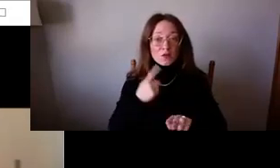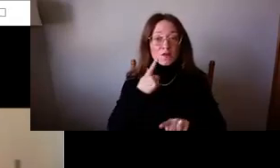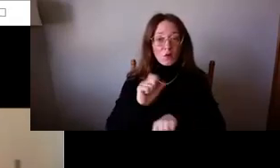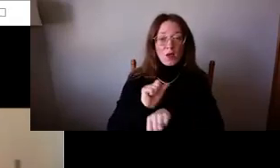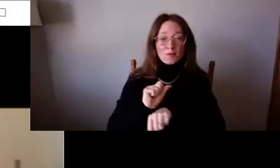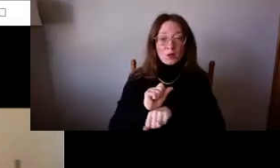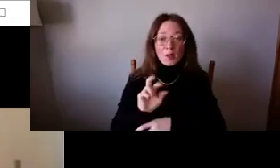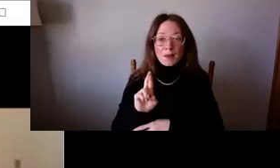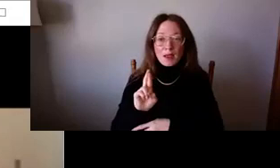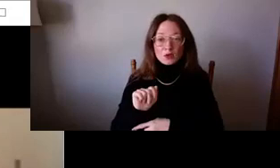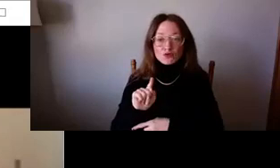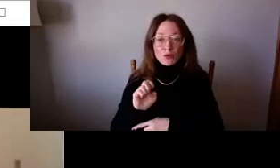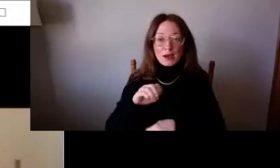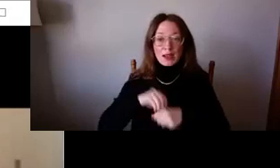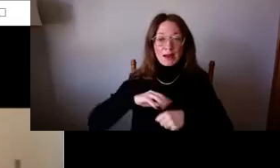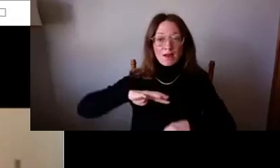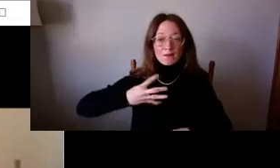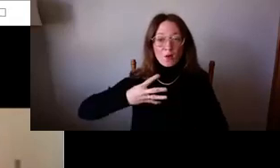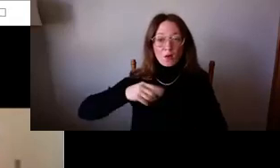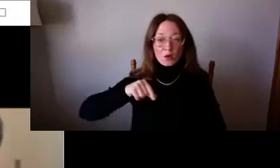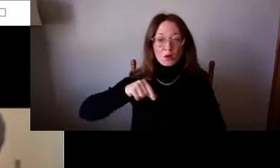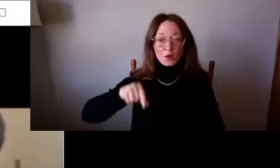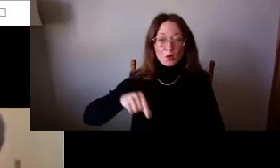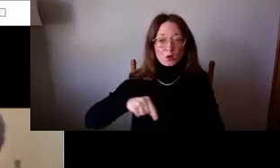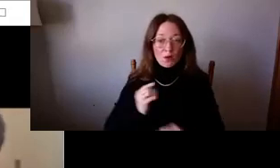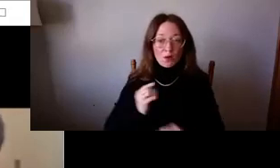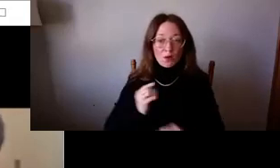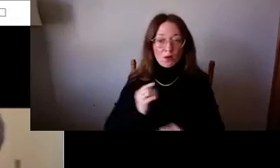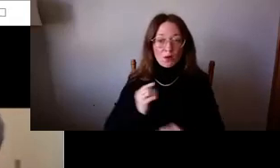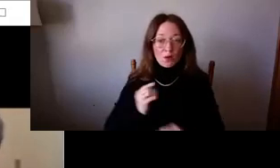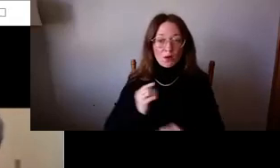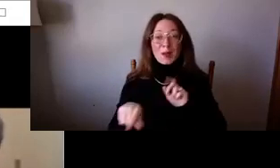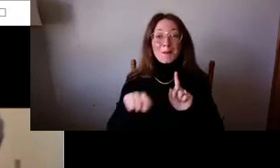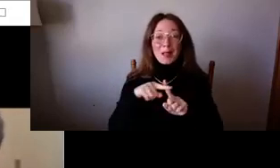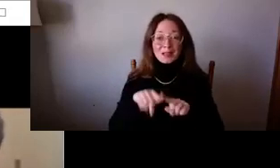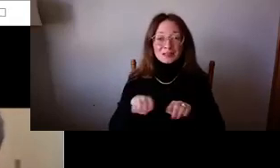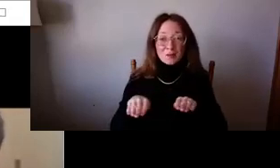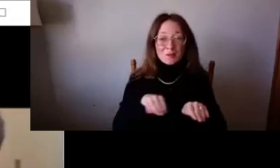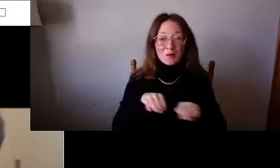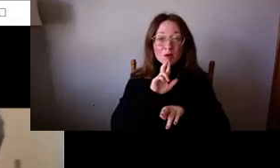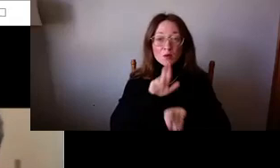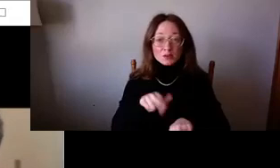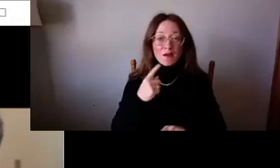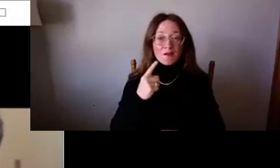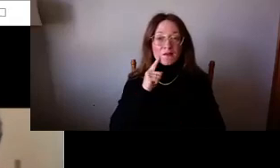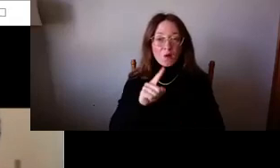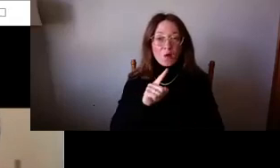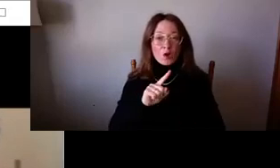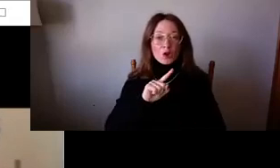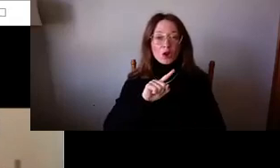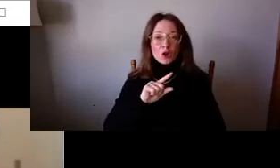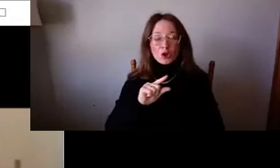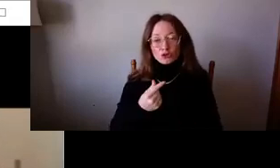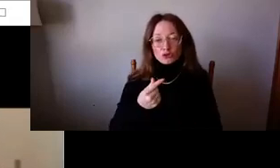4th quarter after exit, along with performance results for the credential attainment rate for the first